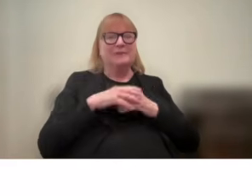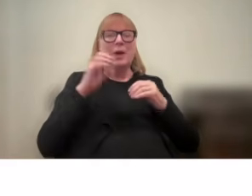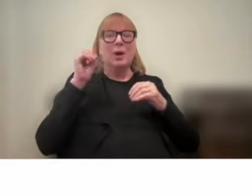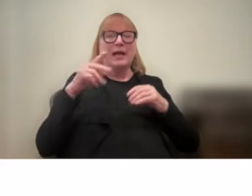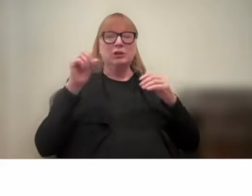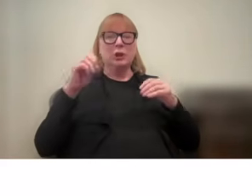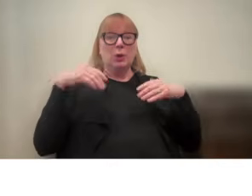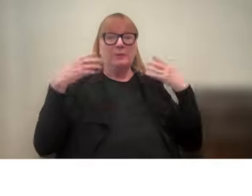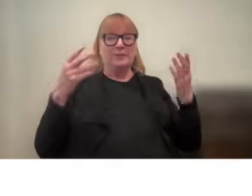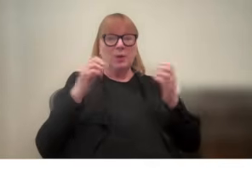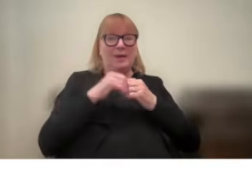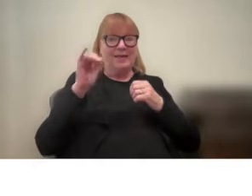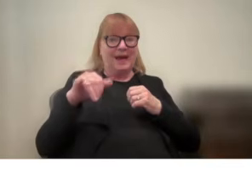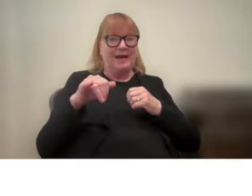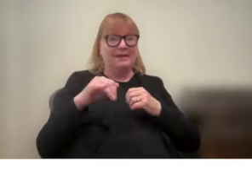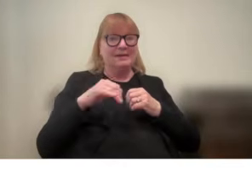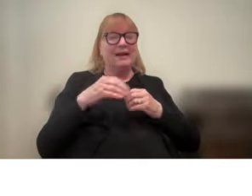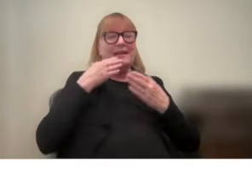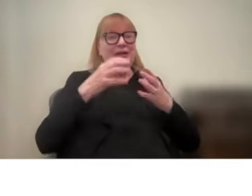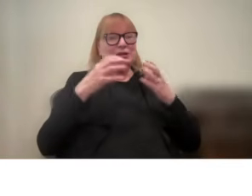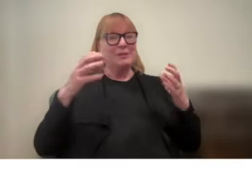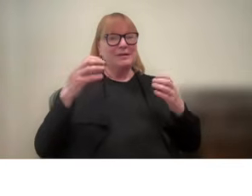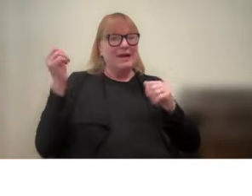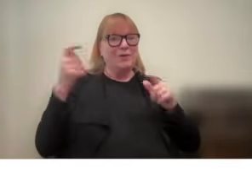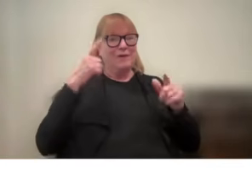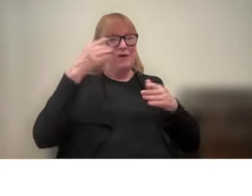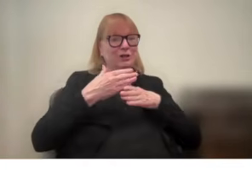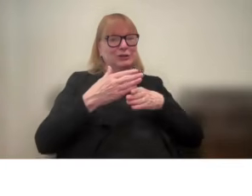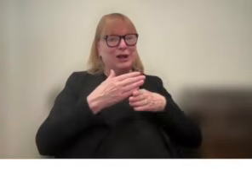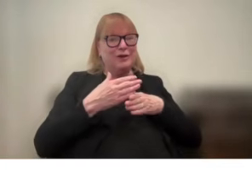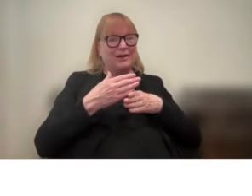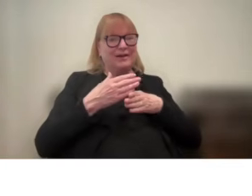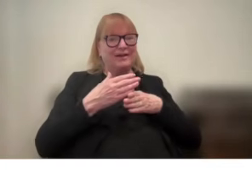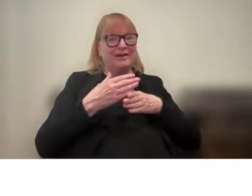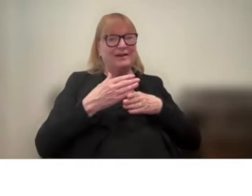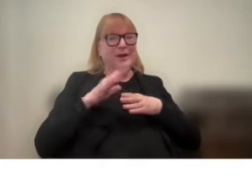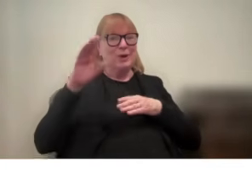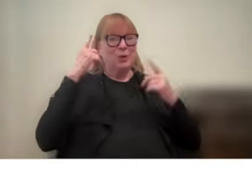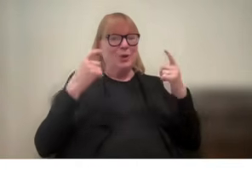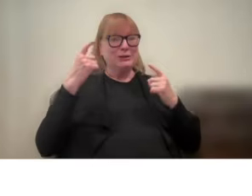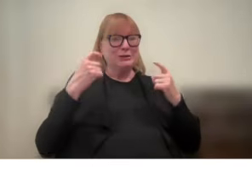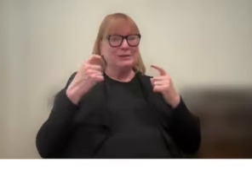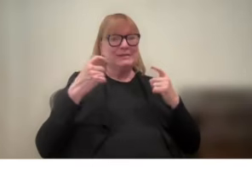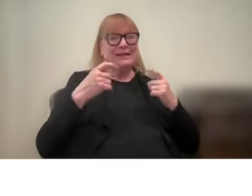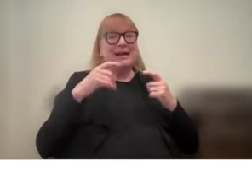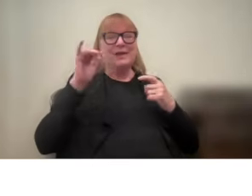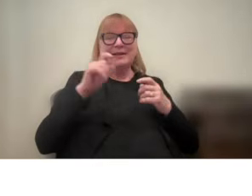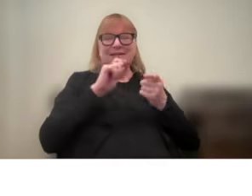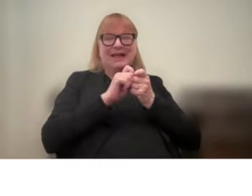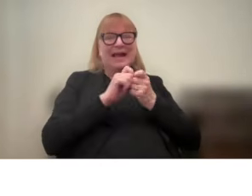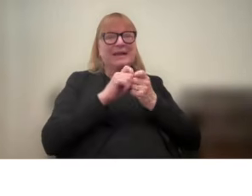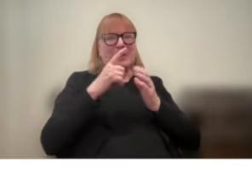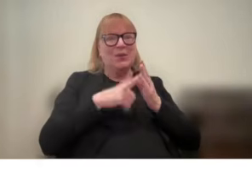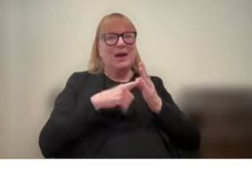Okay, so with that, thank you so much, everyone, for sharing your questions. And these are exactly